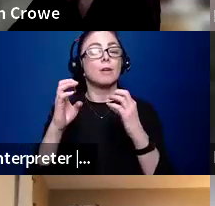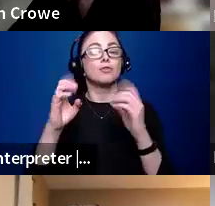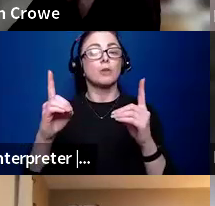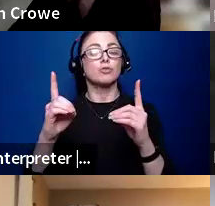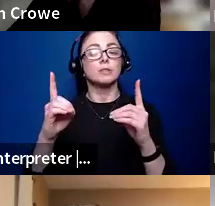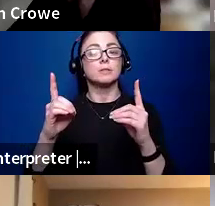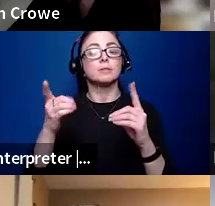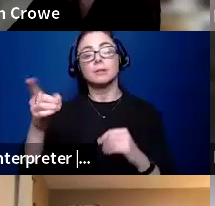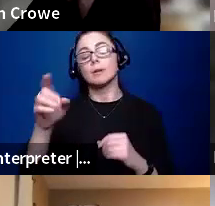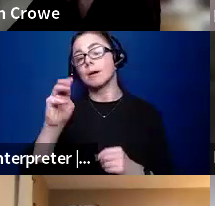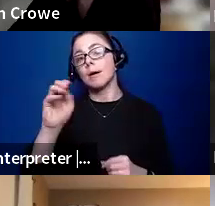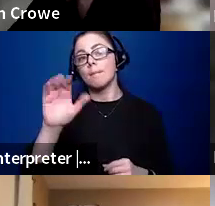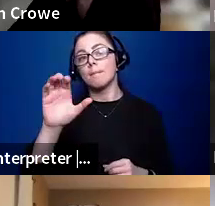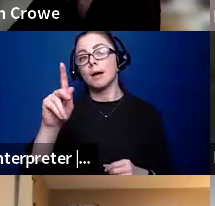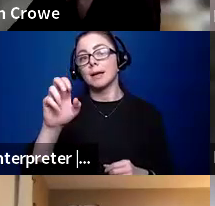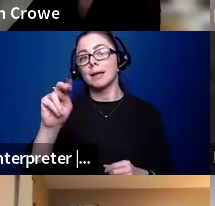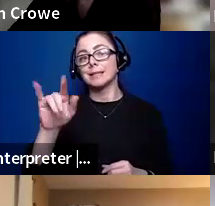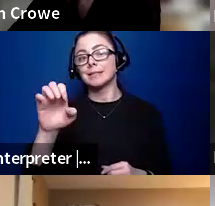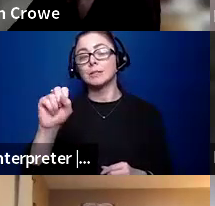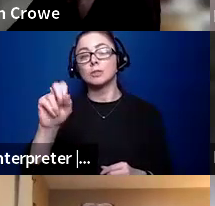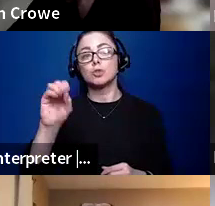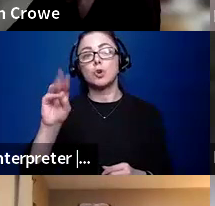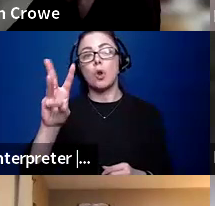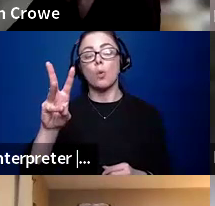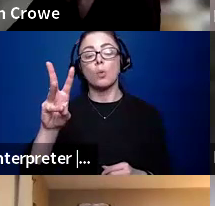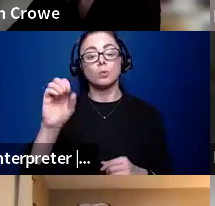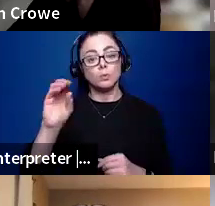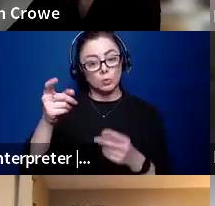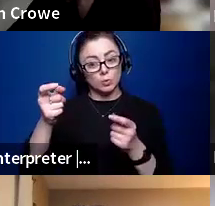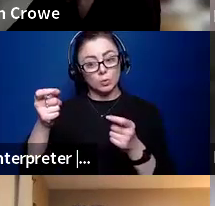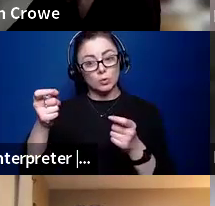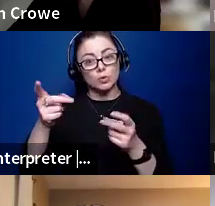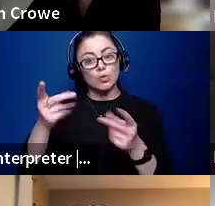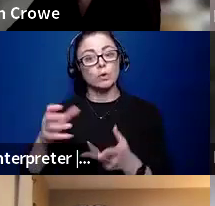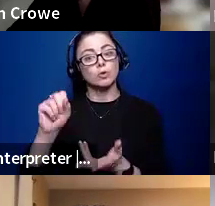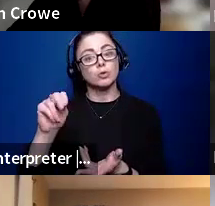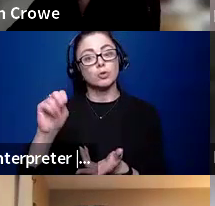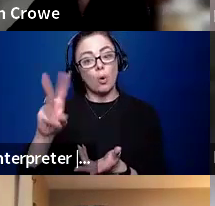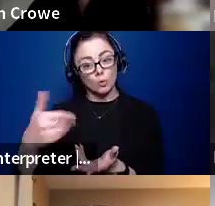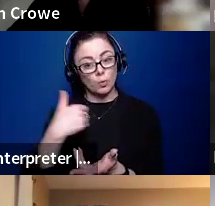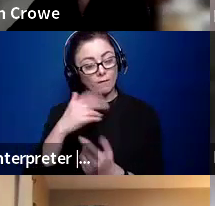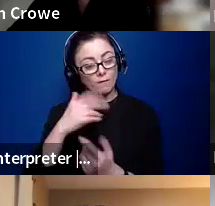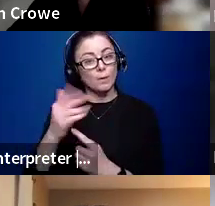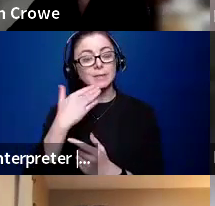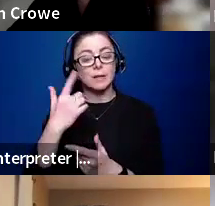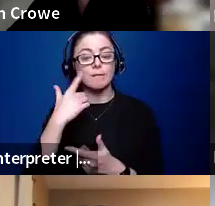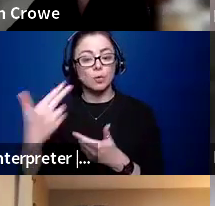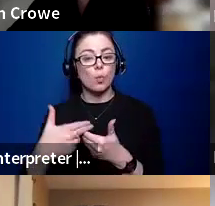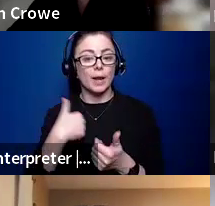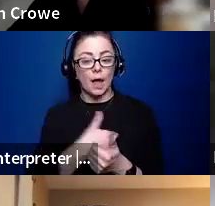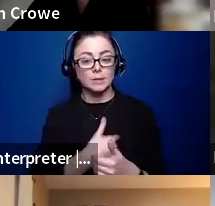us. And so, Director Snow, we will give you the floor here and you have your 3 minutes. Thank you for joining us.